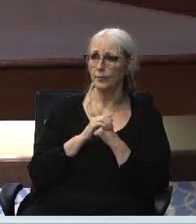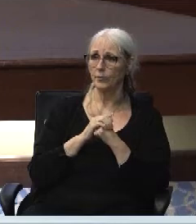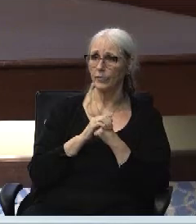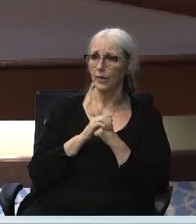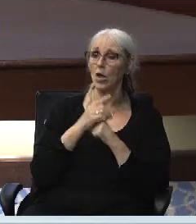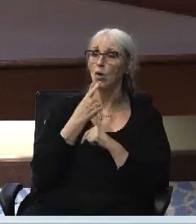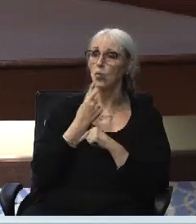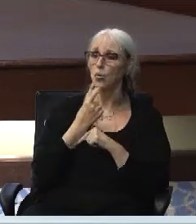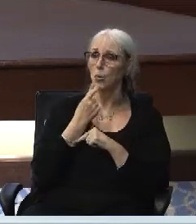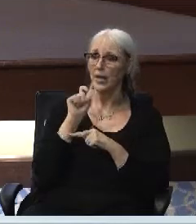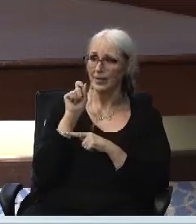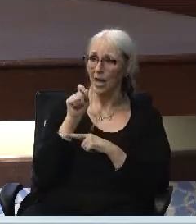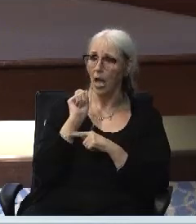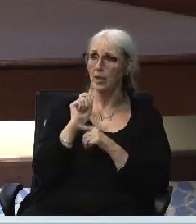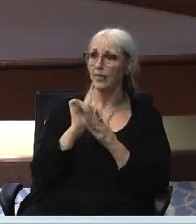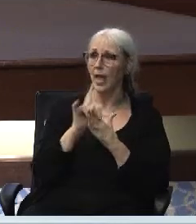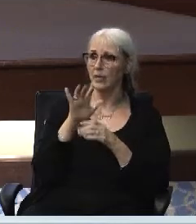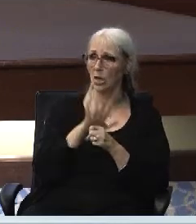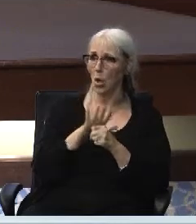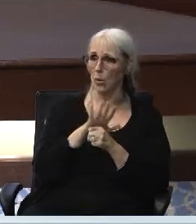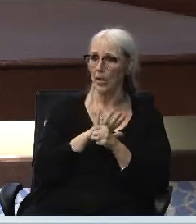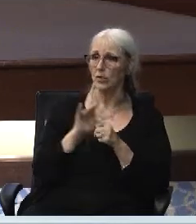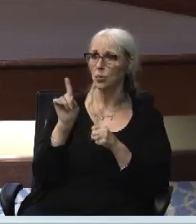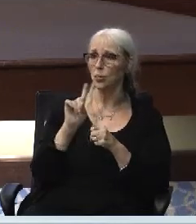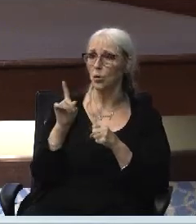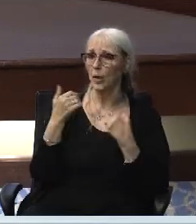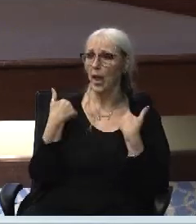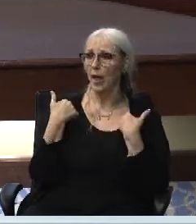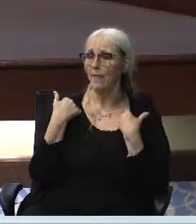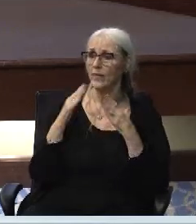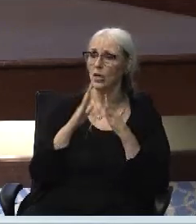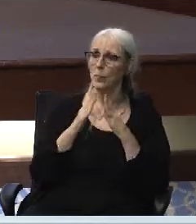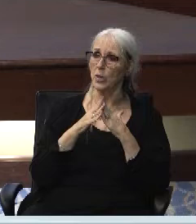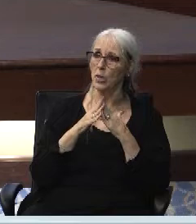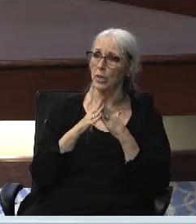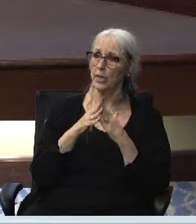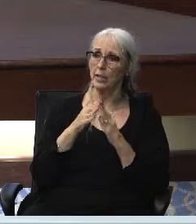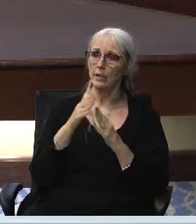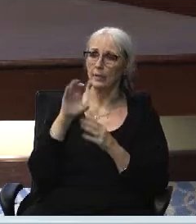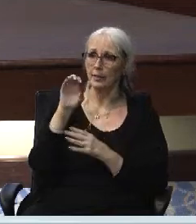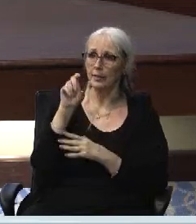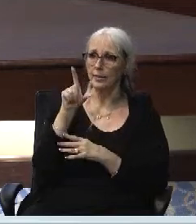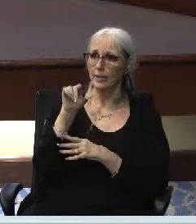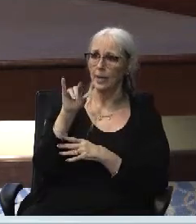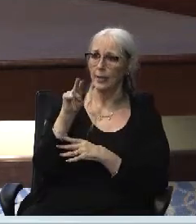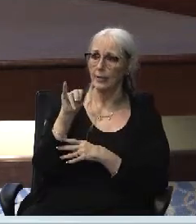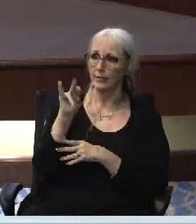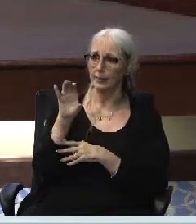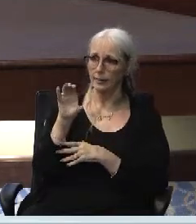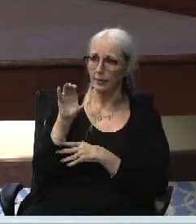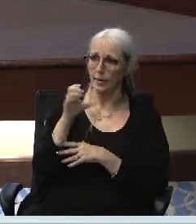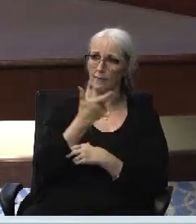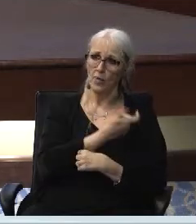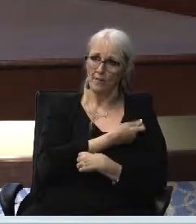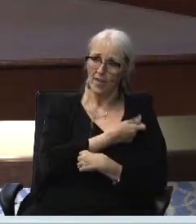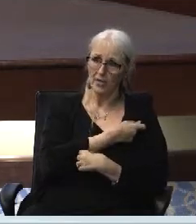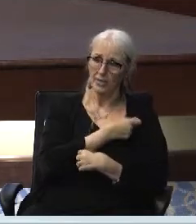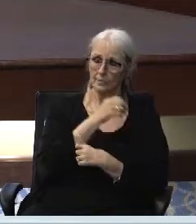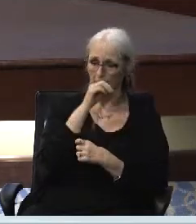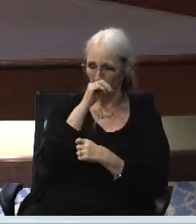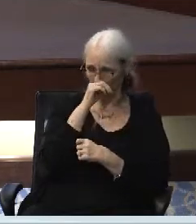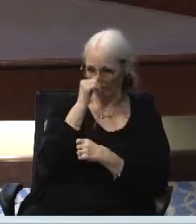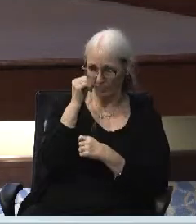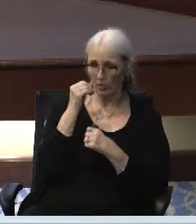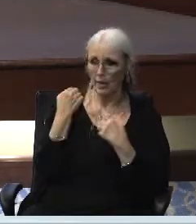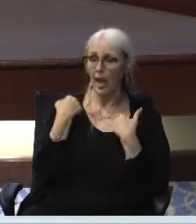The red dots represent the locations that we've had our community-based vaccine clinics. The data is used to drive the clinics, but we have to